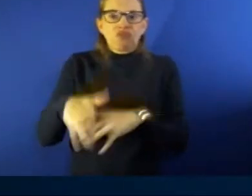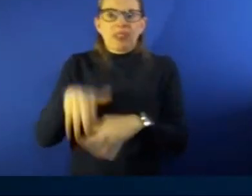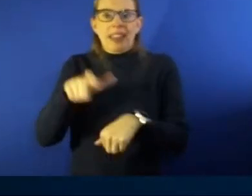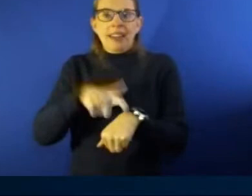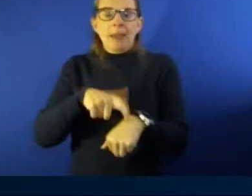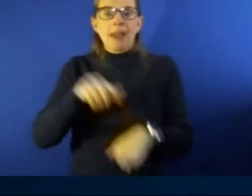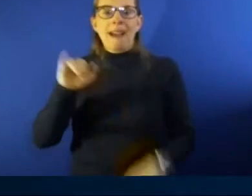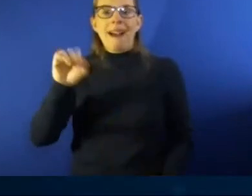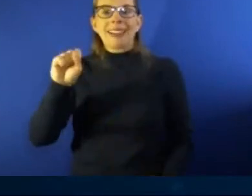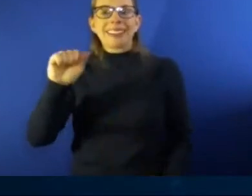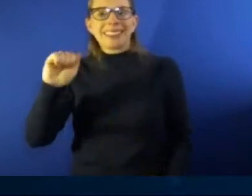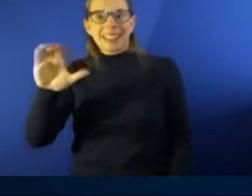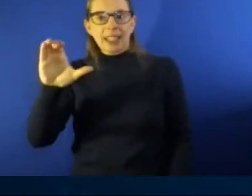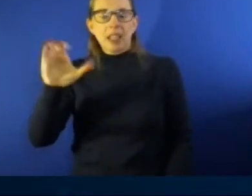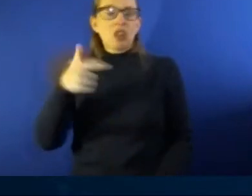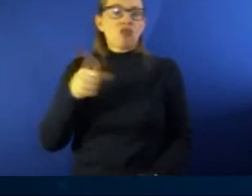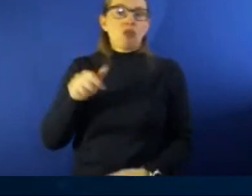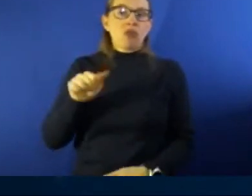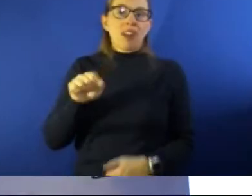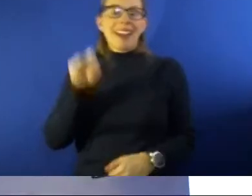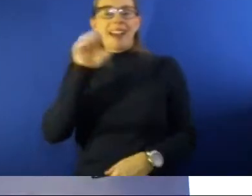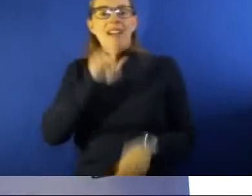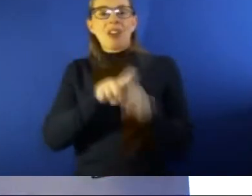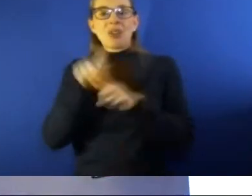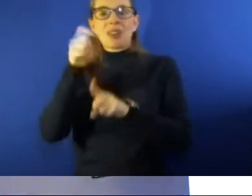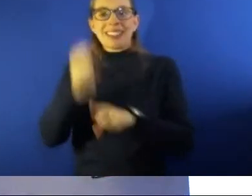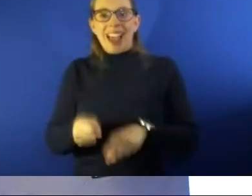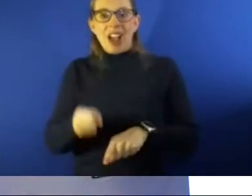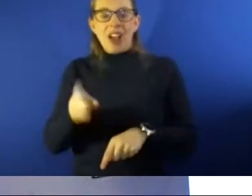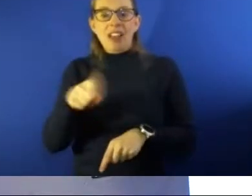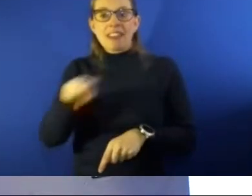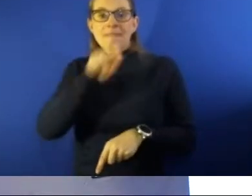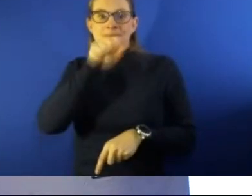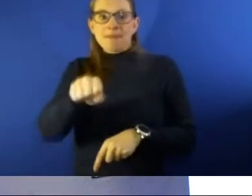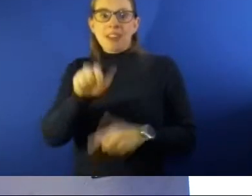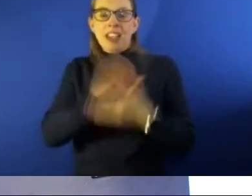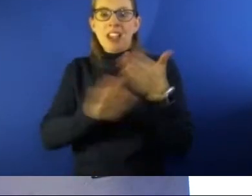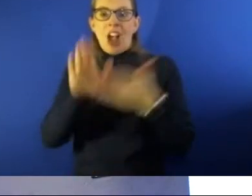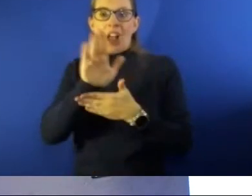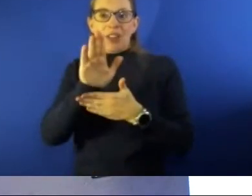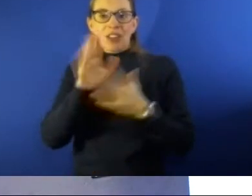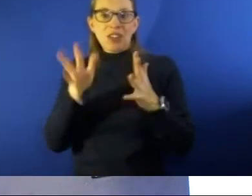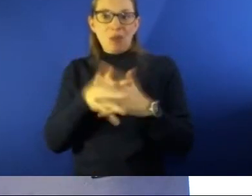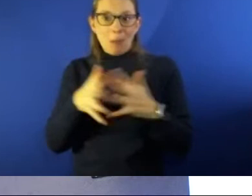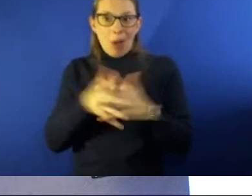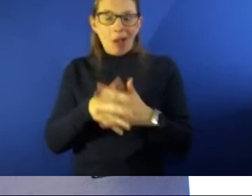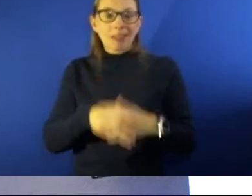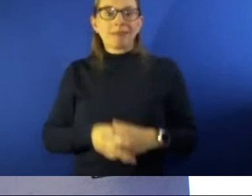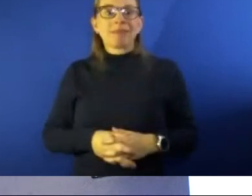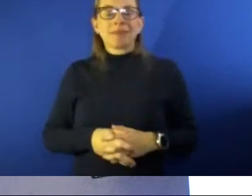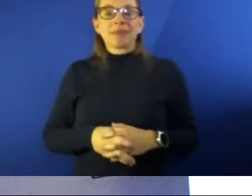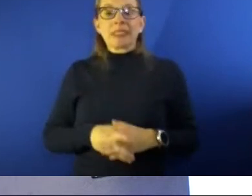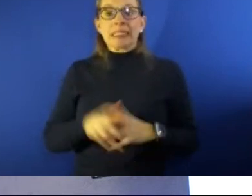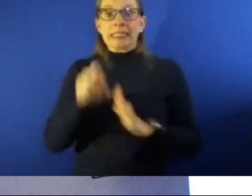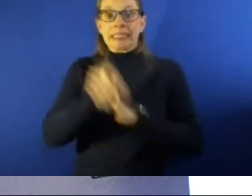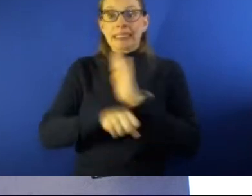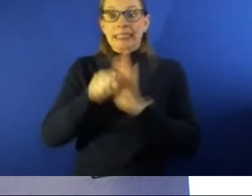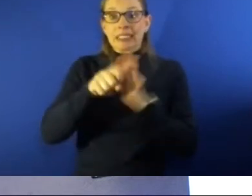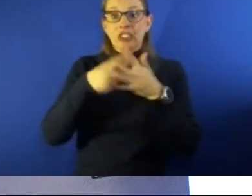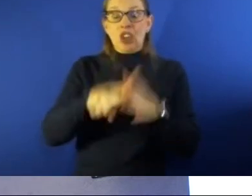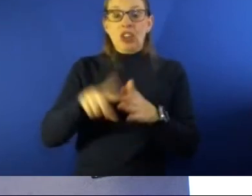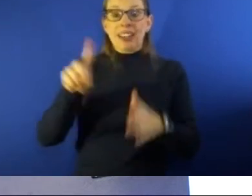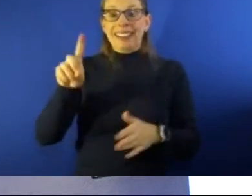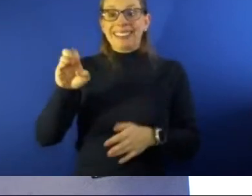course, that Georgia and just the South in general, they love their college football. We know that. So the season started when Delta was in its